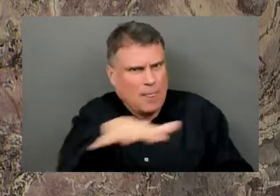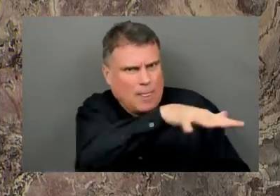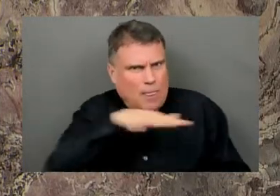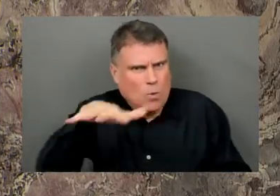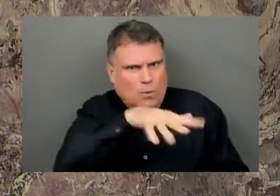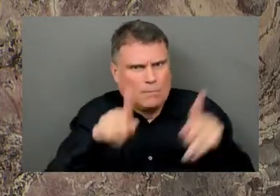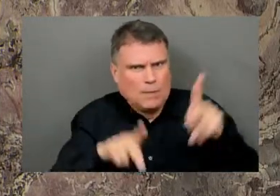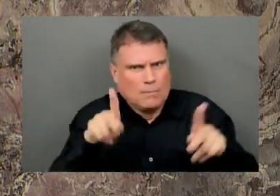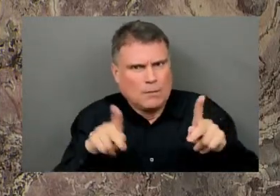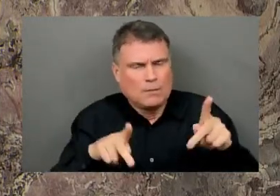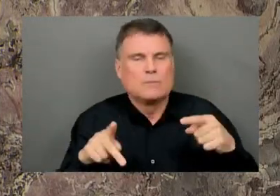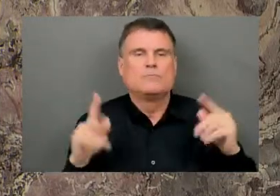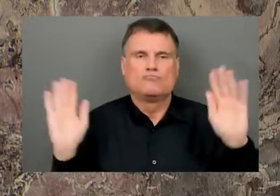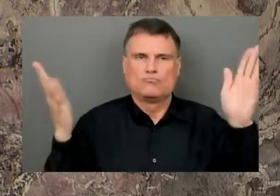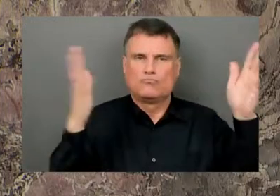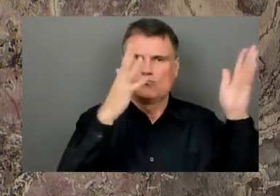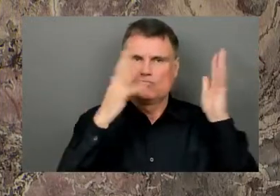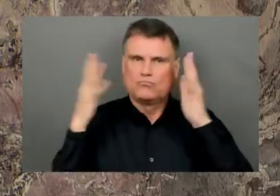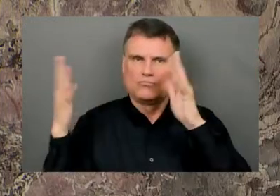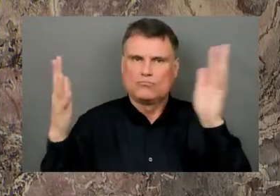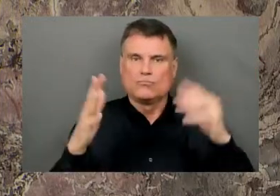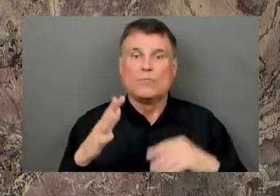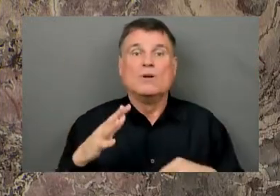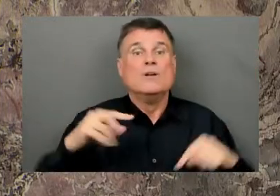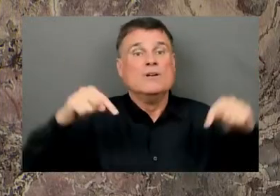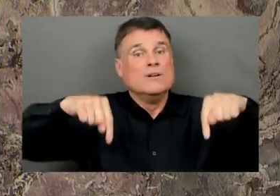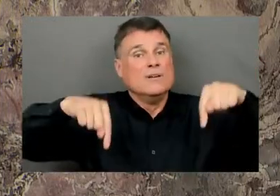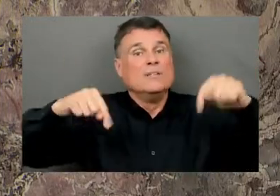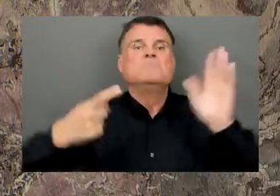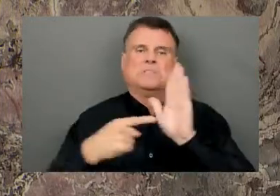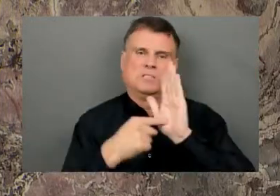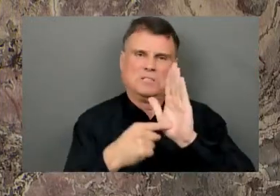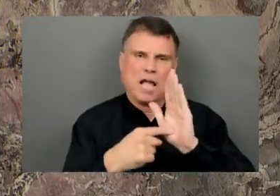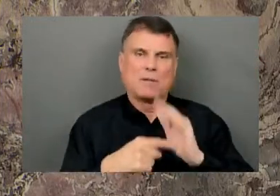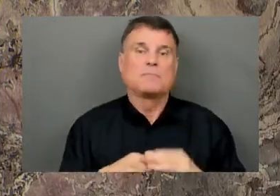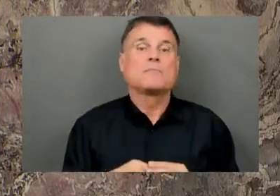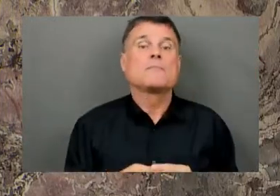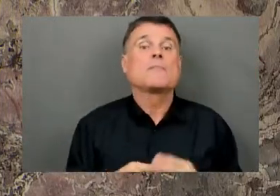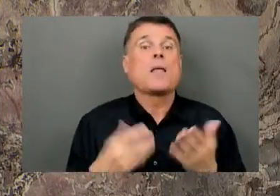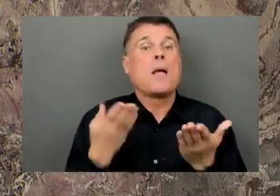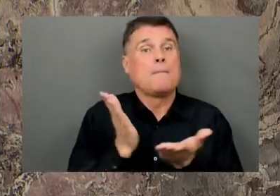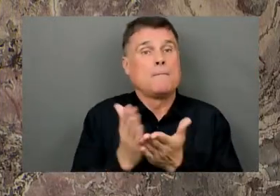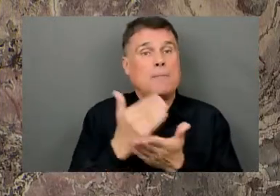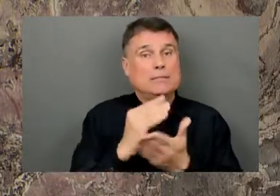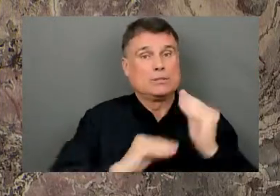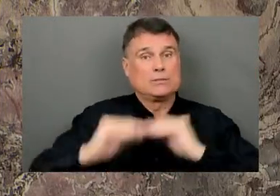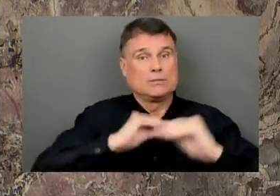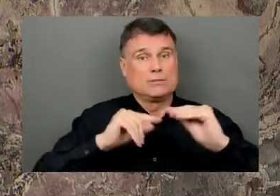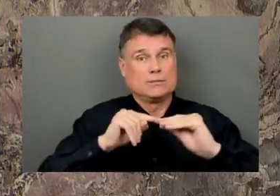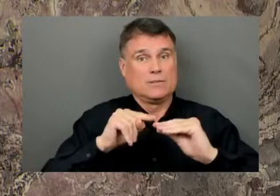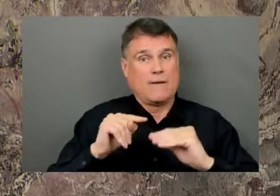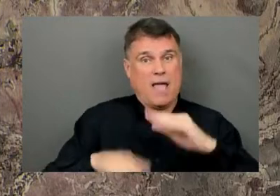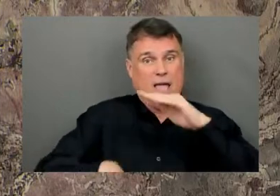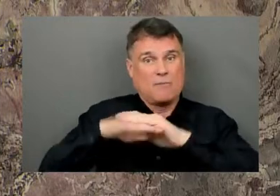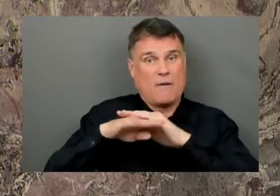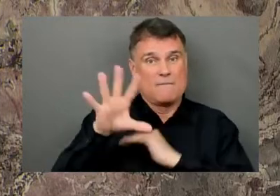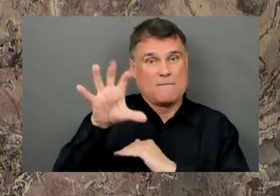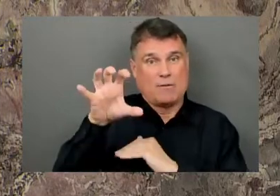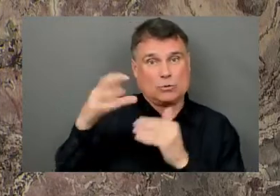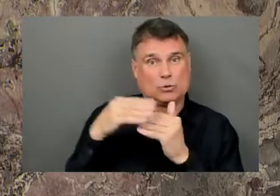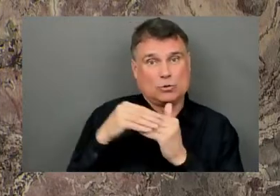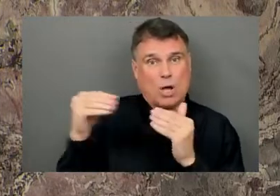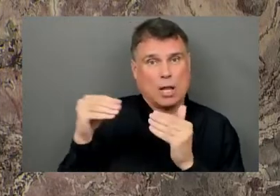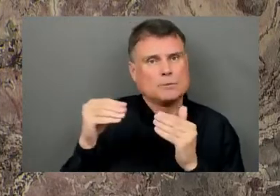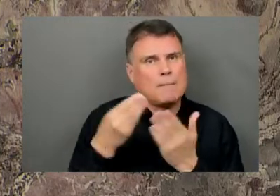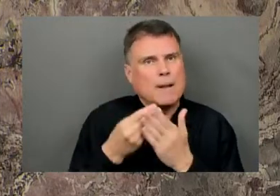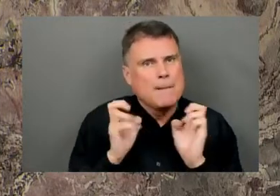In this year's budget, we're putting up to $500 back in people's pockets through the new BC Family